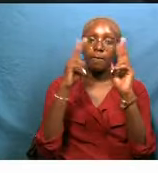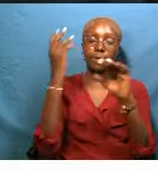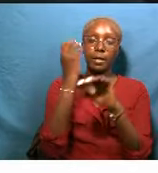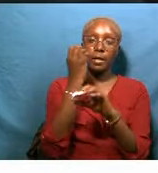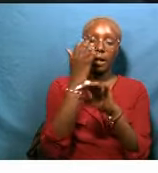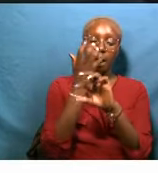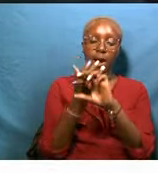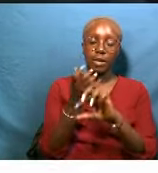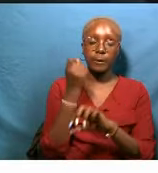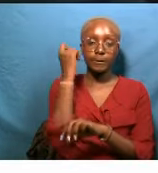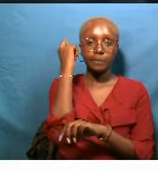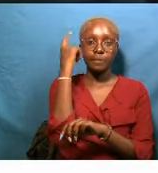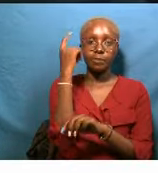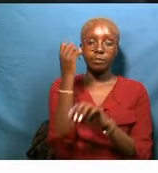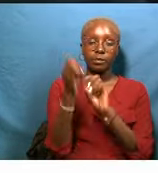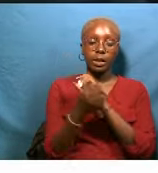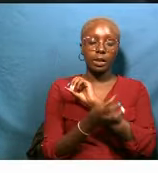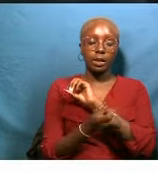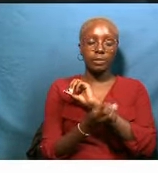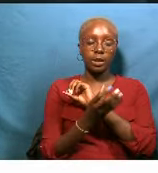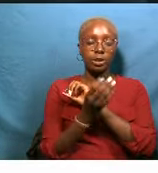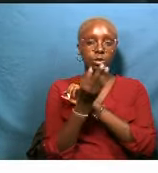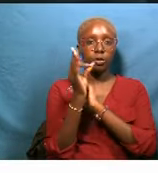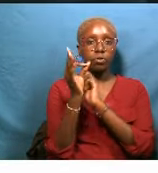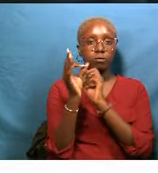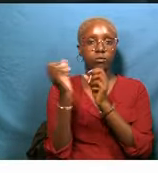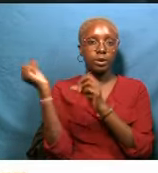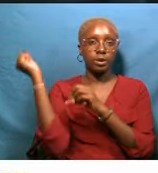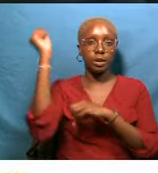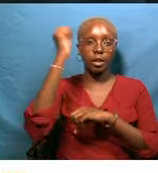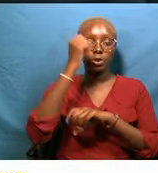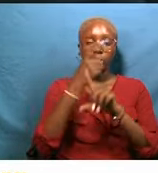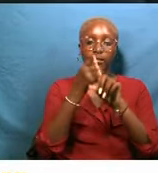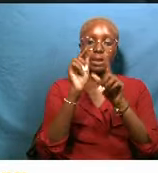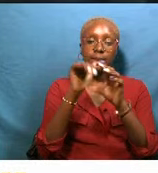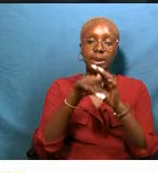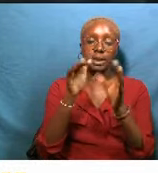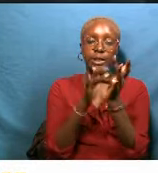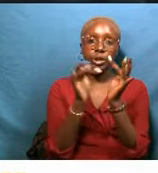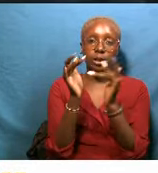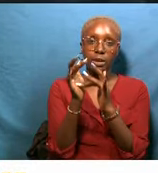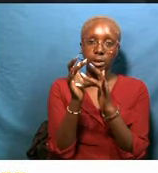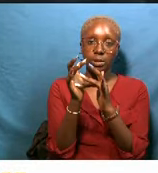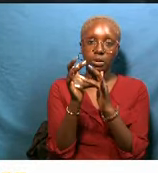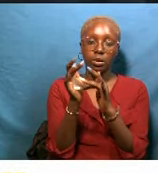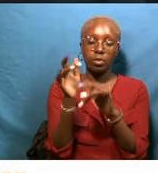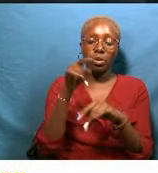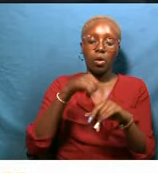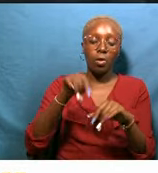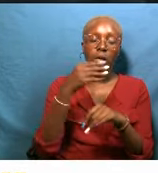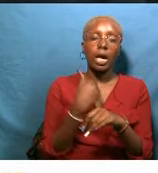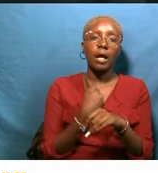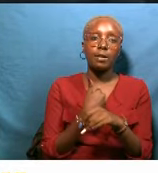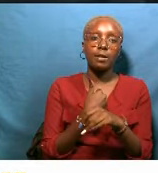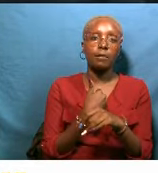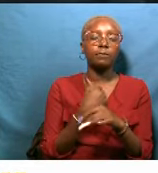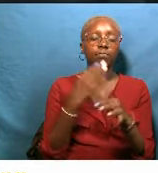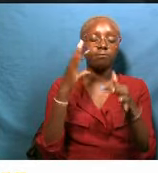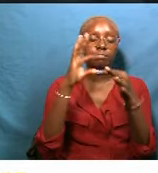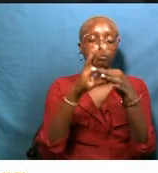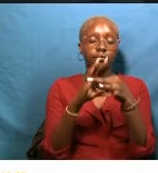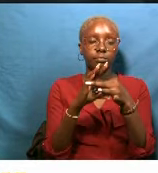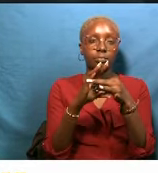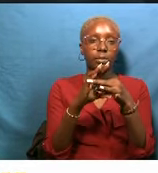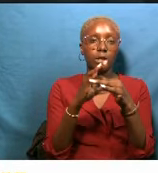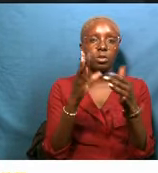understand the explanation of the resurrection. But in Jesus, we have the revelation. Through